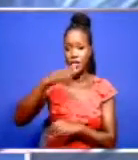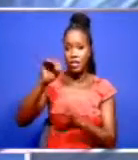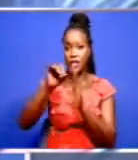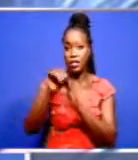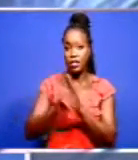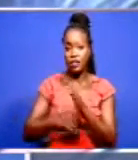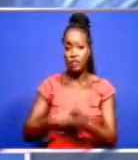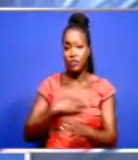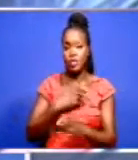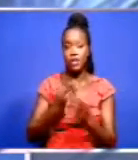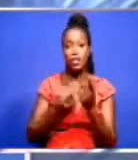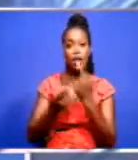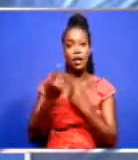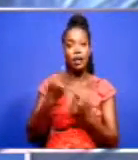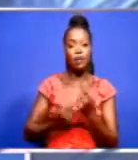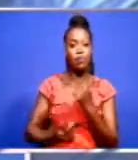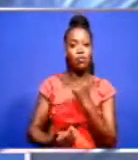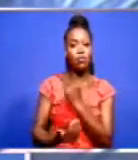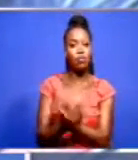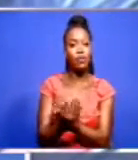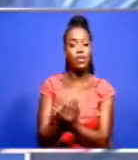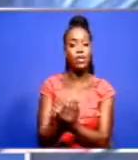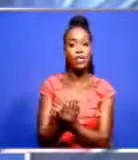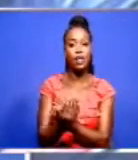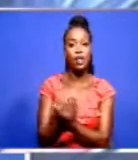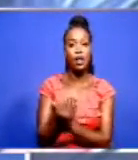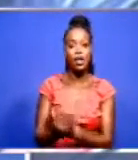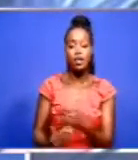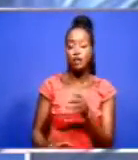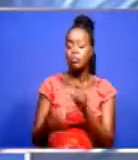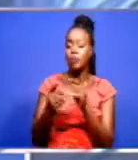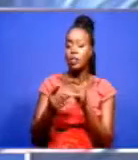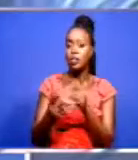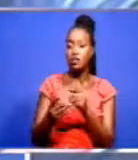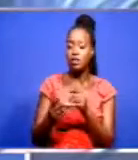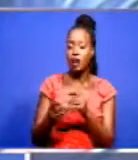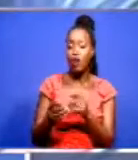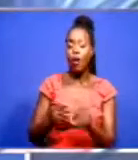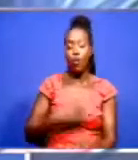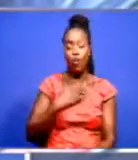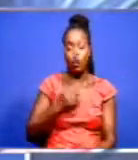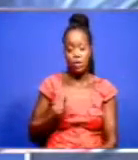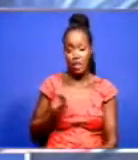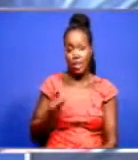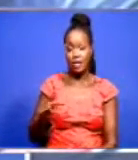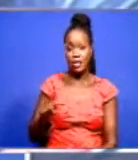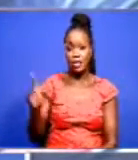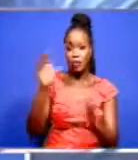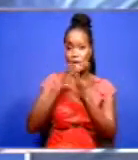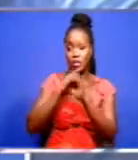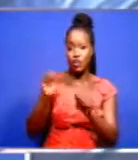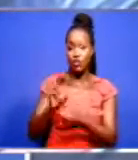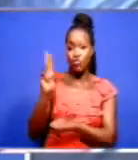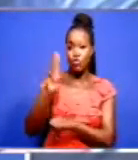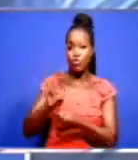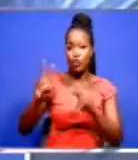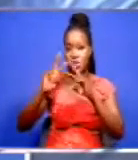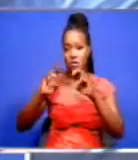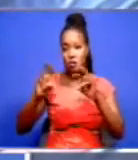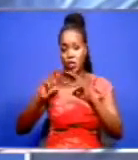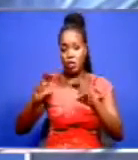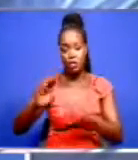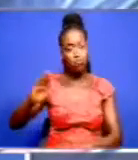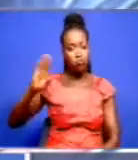president arrived in the country mid-morning and met her host, President Uhuru Kenyatta, at State House Nairobi, where she inspected a guard of